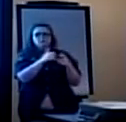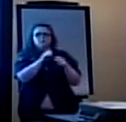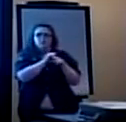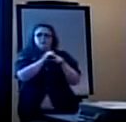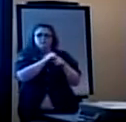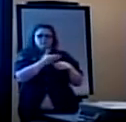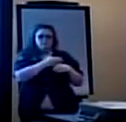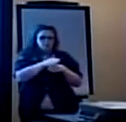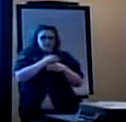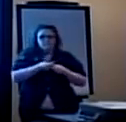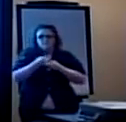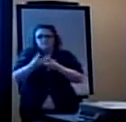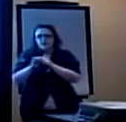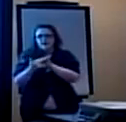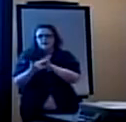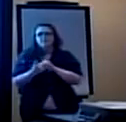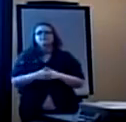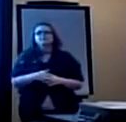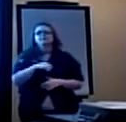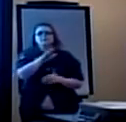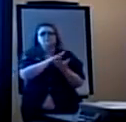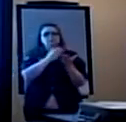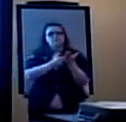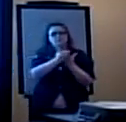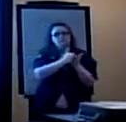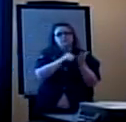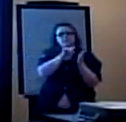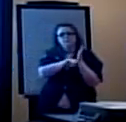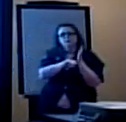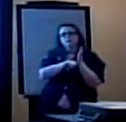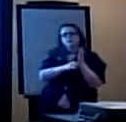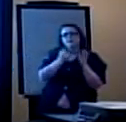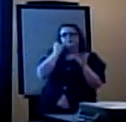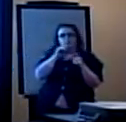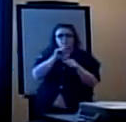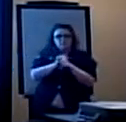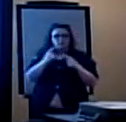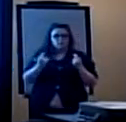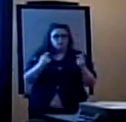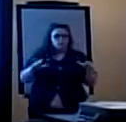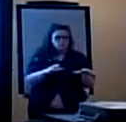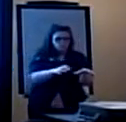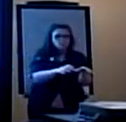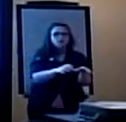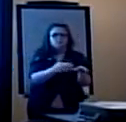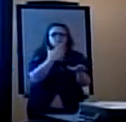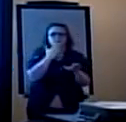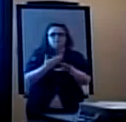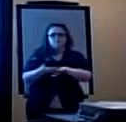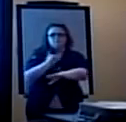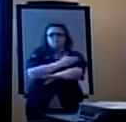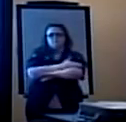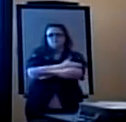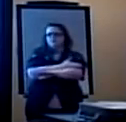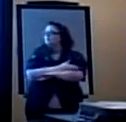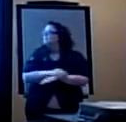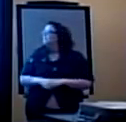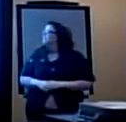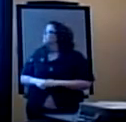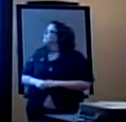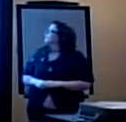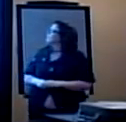sharing. And what they found was that contextual hands-on learning worked best. And I put these in just because they're excellent bites to